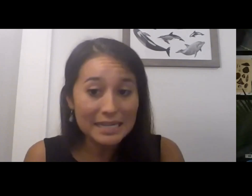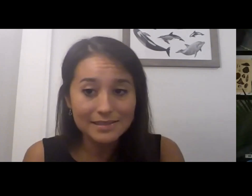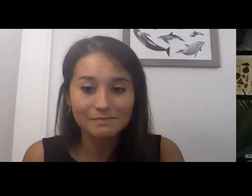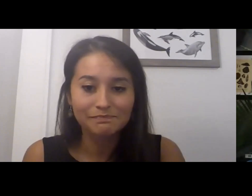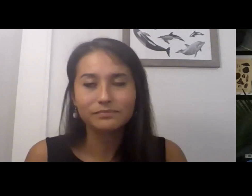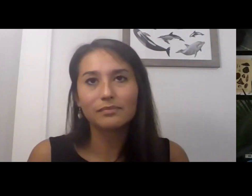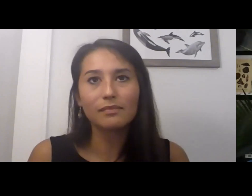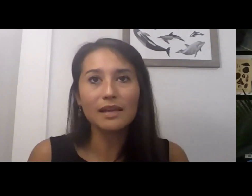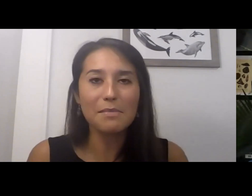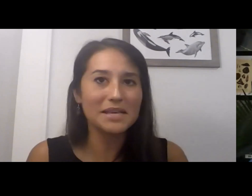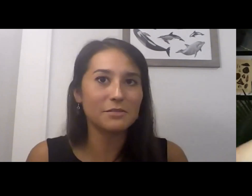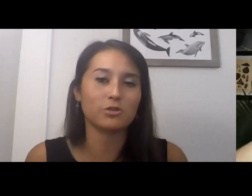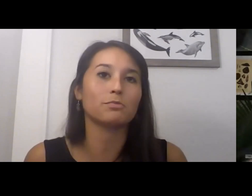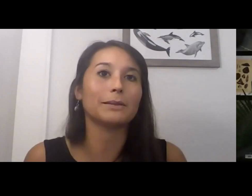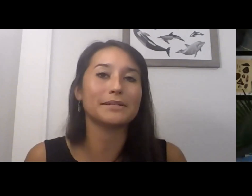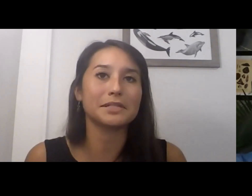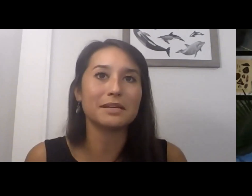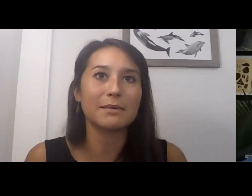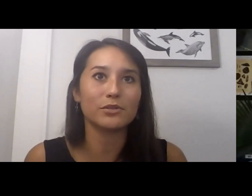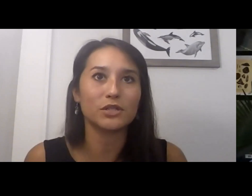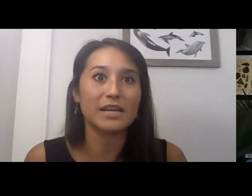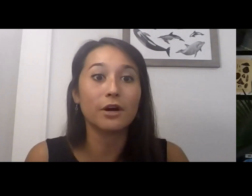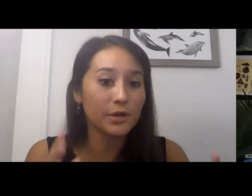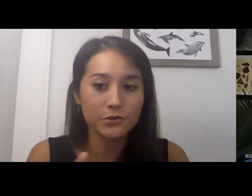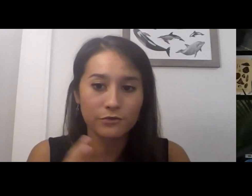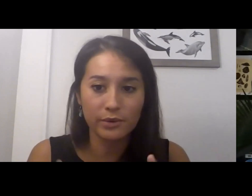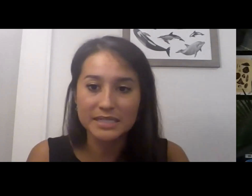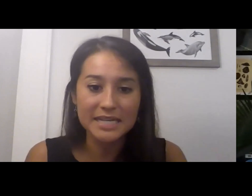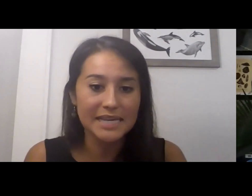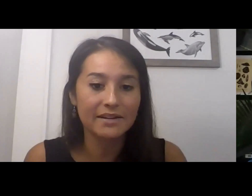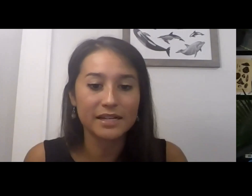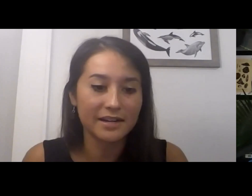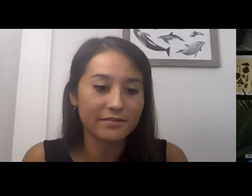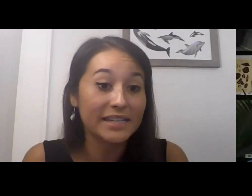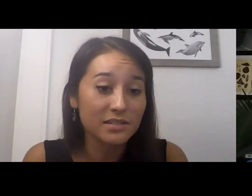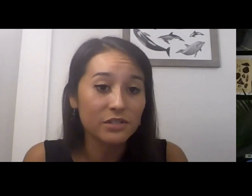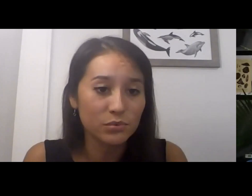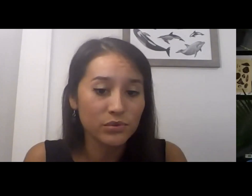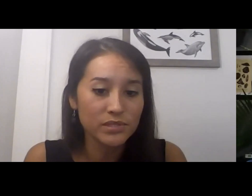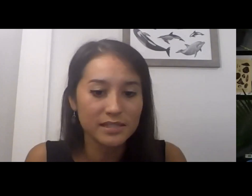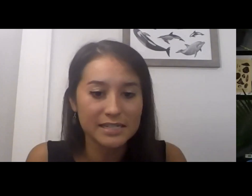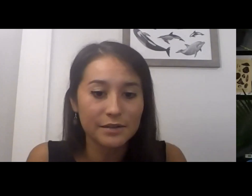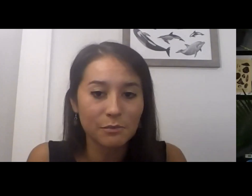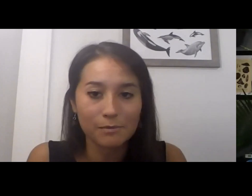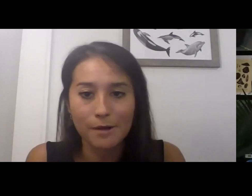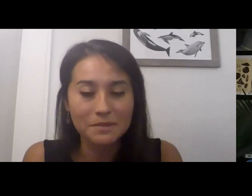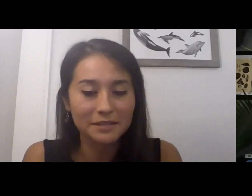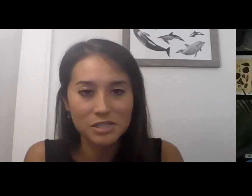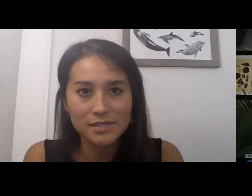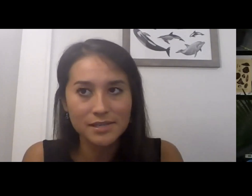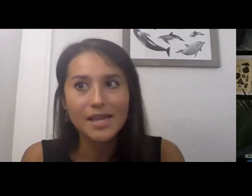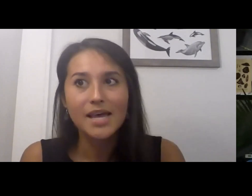at genetics. They have special permits to be able to take photos or photo ID to identify individuals and can tell us more